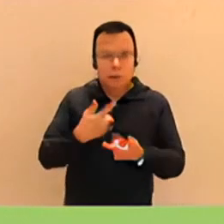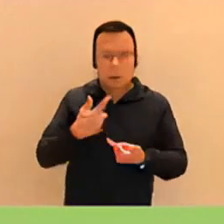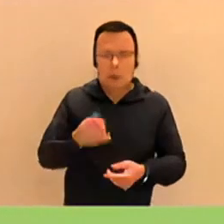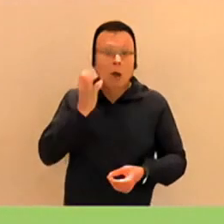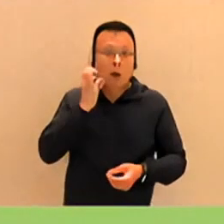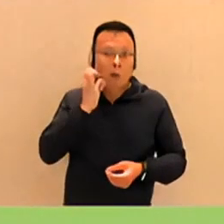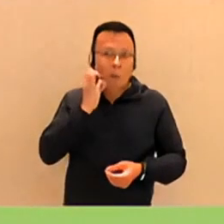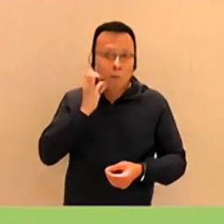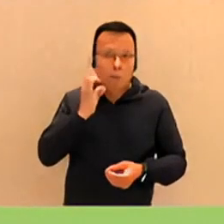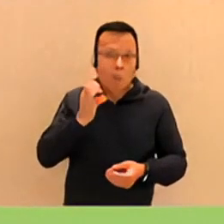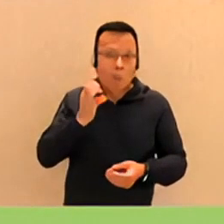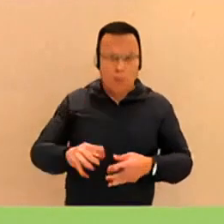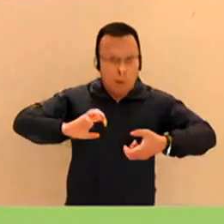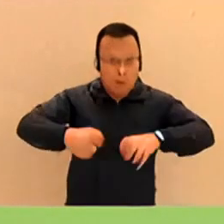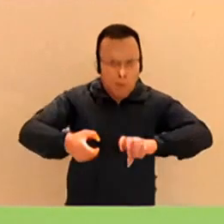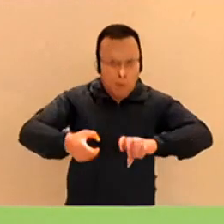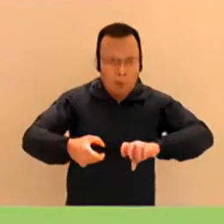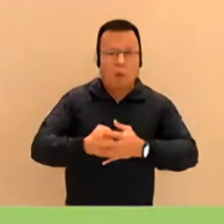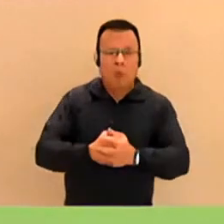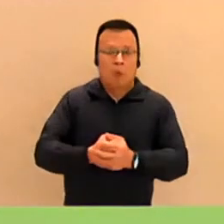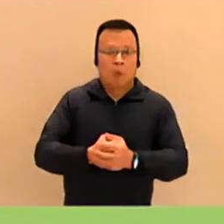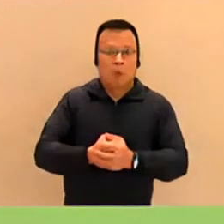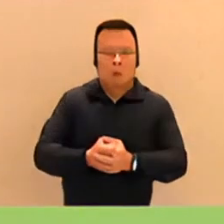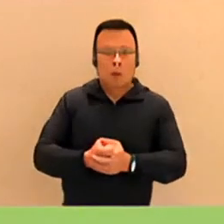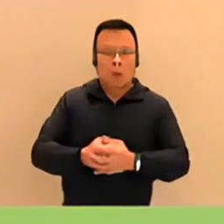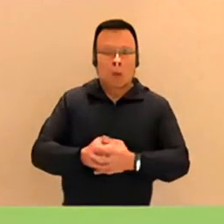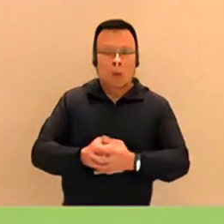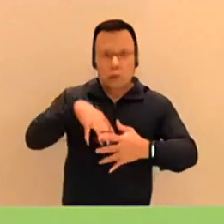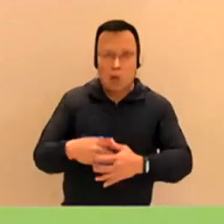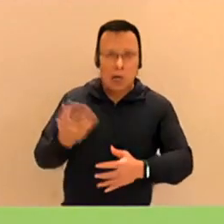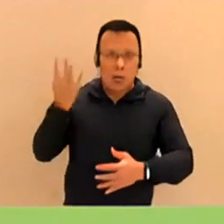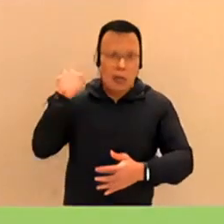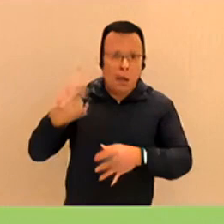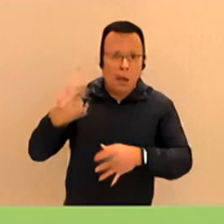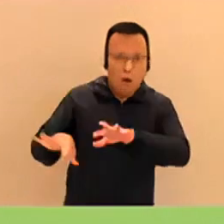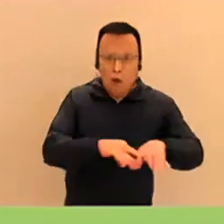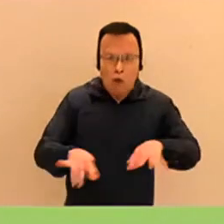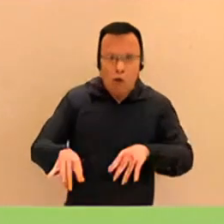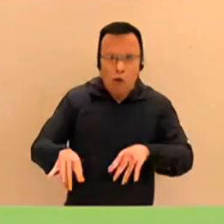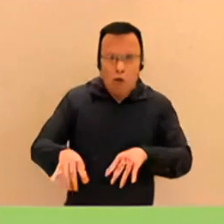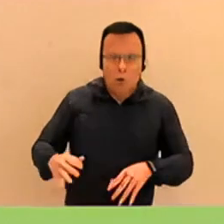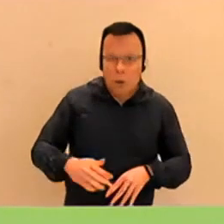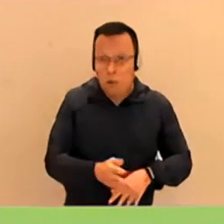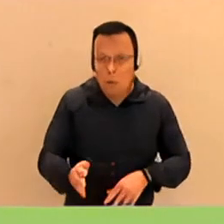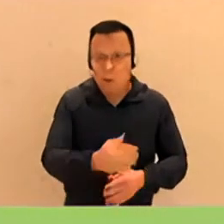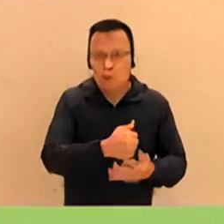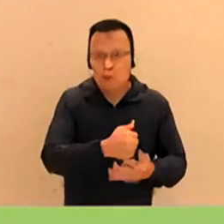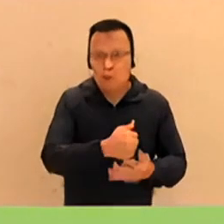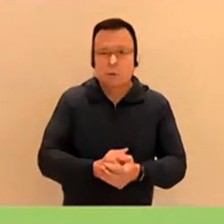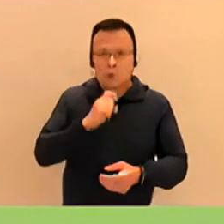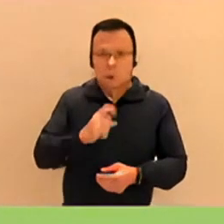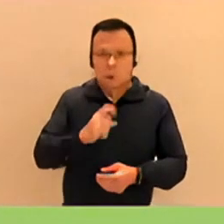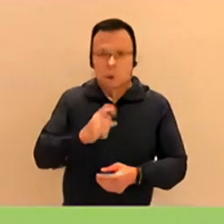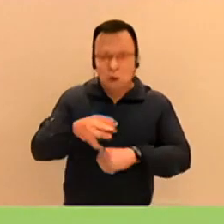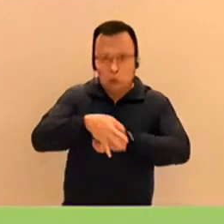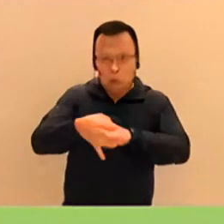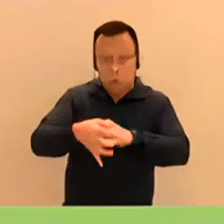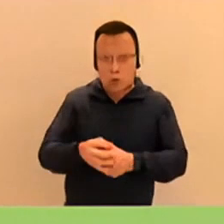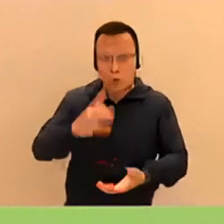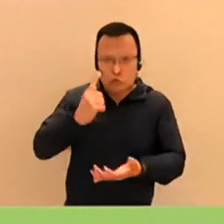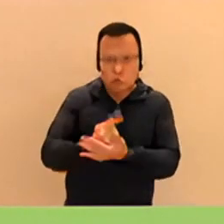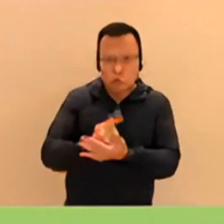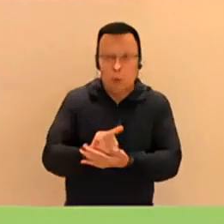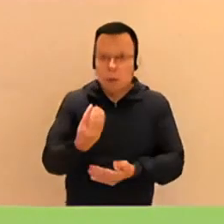Inner Deep Bay has been listed as a wetland of international importance under the Ramsar